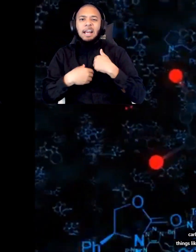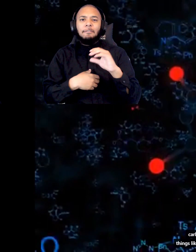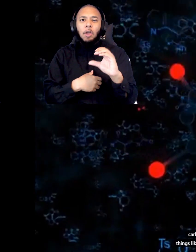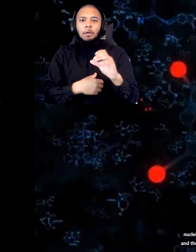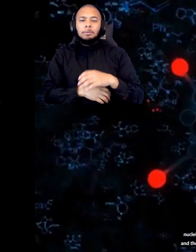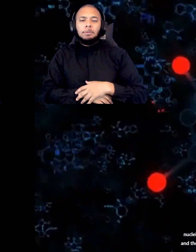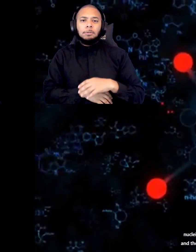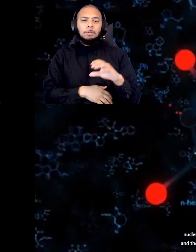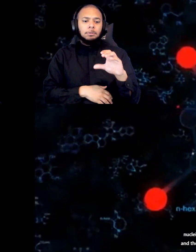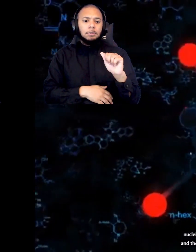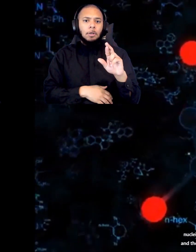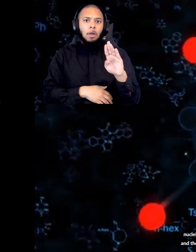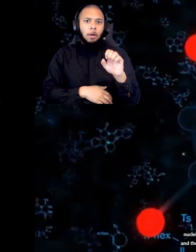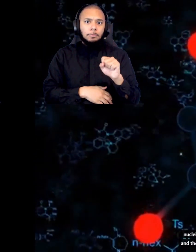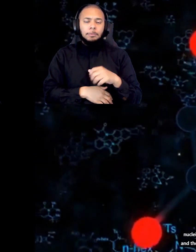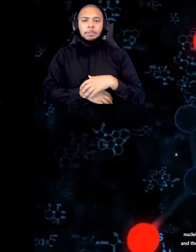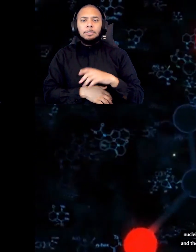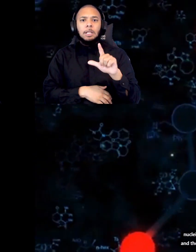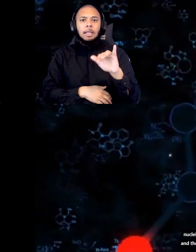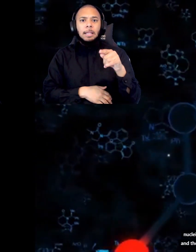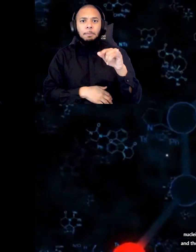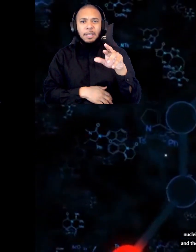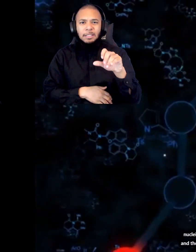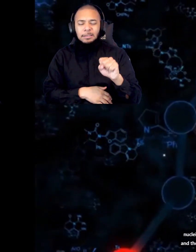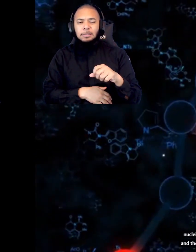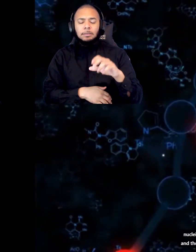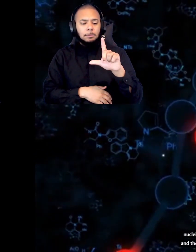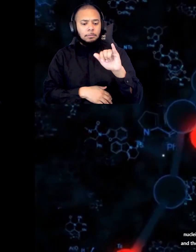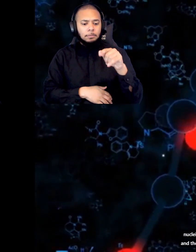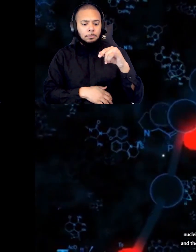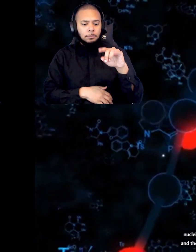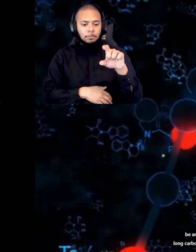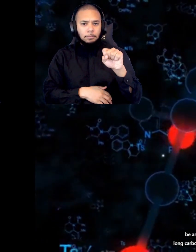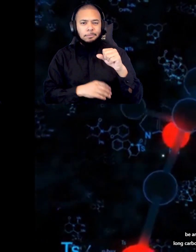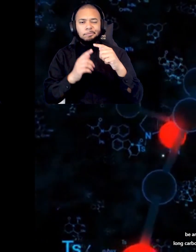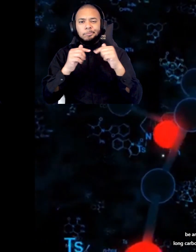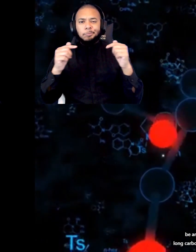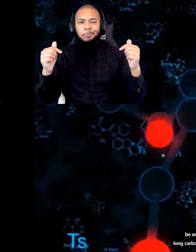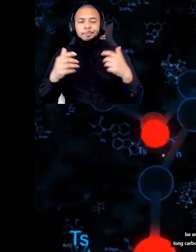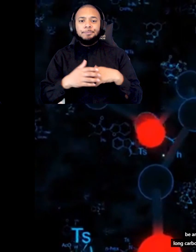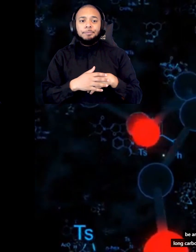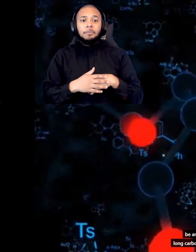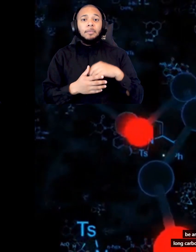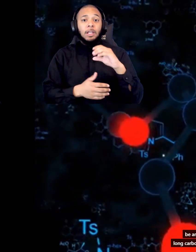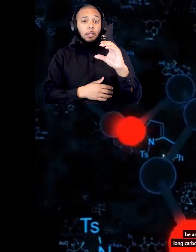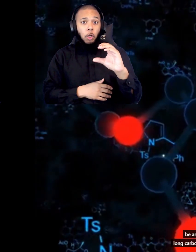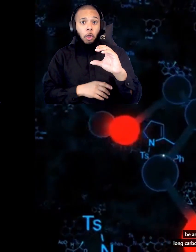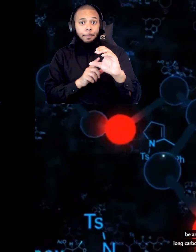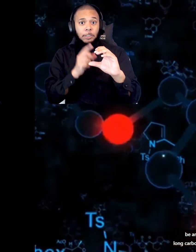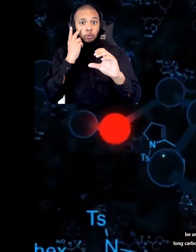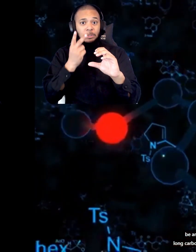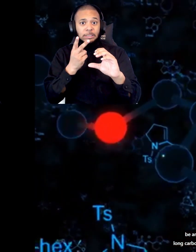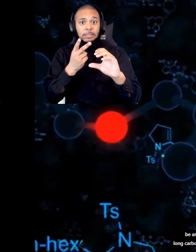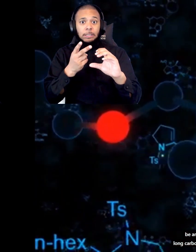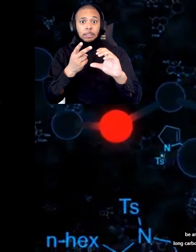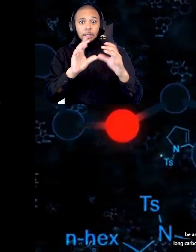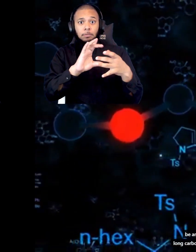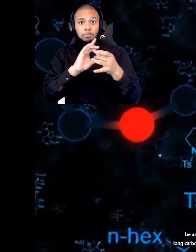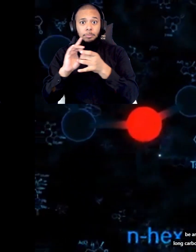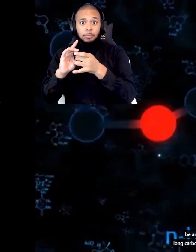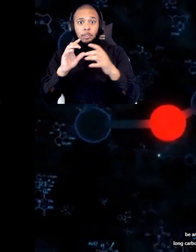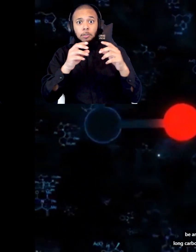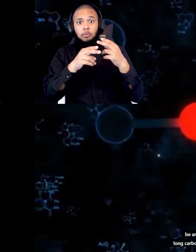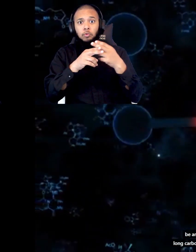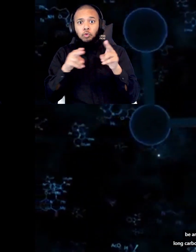lipids, proteins, nucleic acids, those types of things. And those carbon atoms are going to be arranged in either a short or long